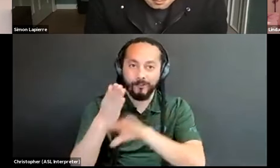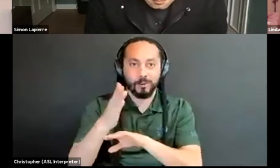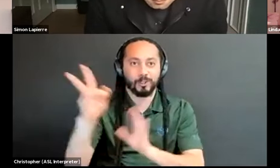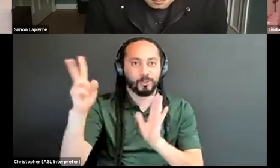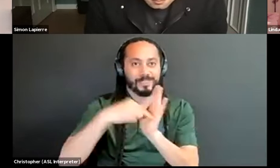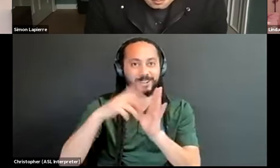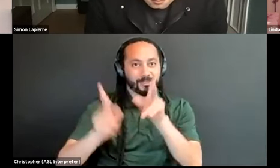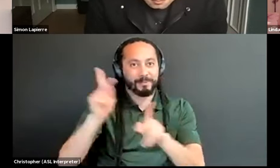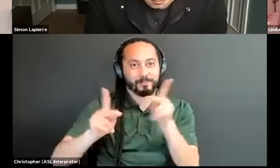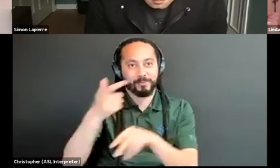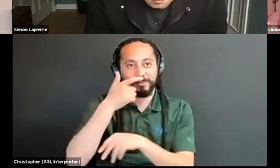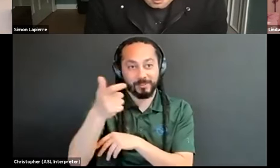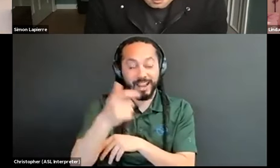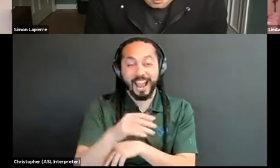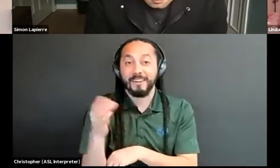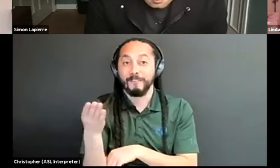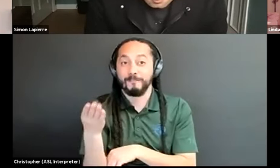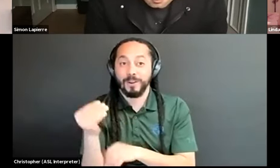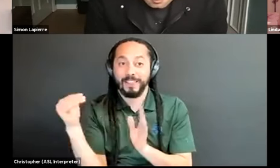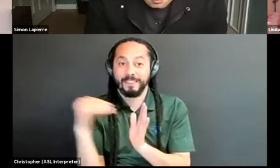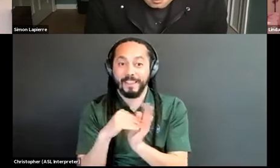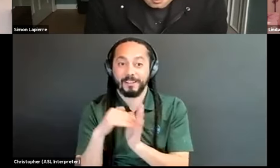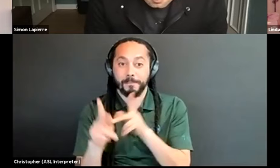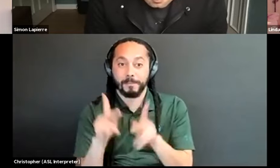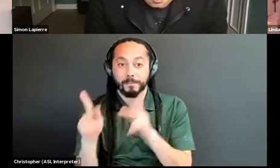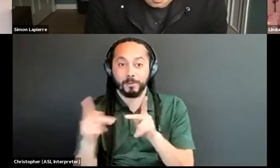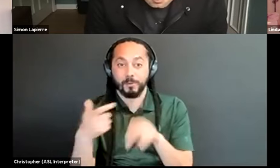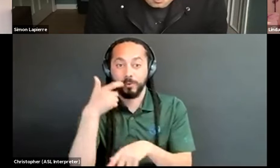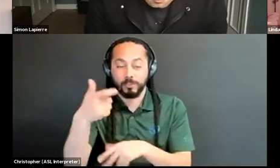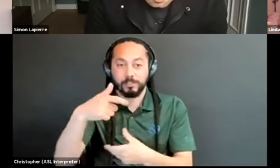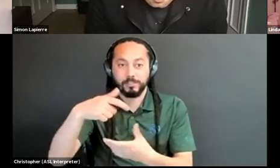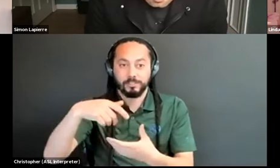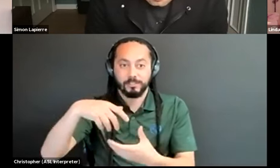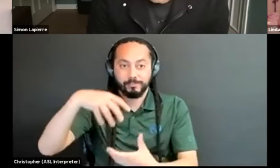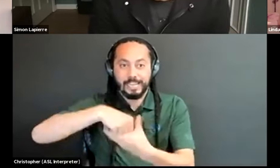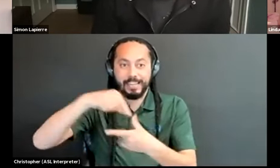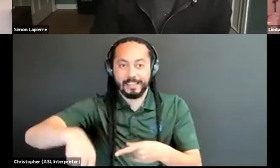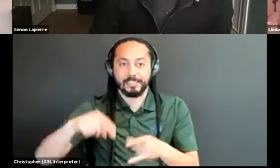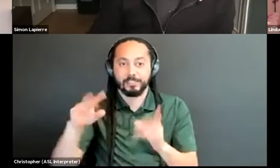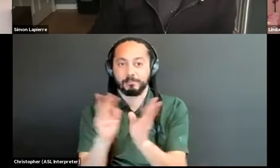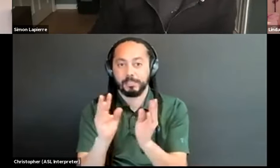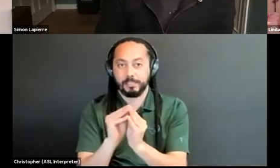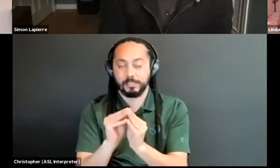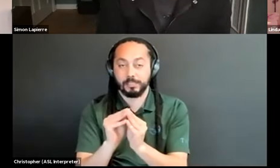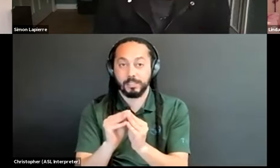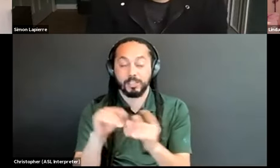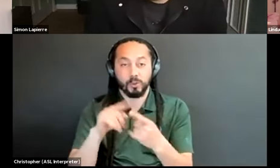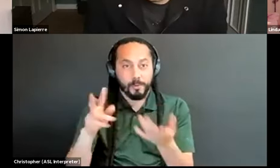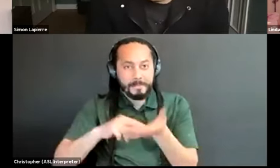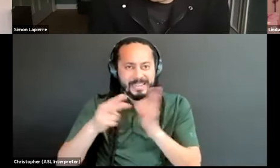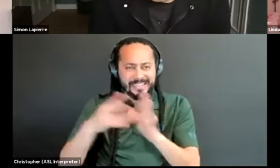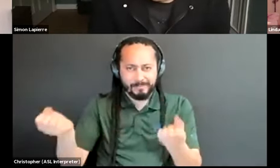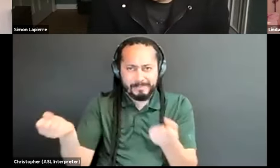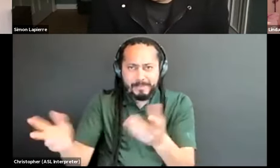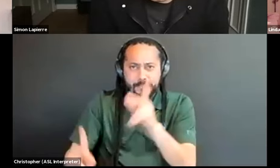and 14,000 people participated in the webinar. So it speaks to the importance of the research that you're